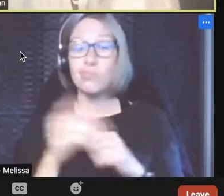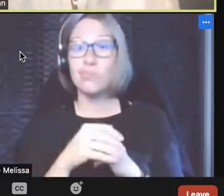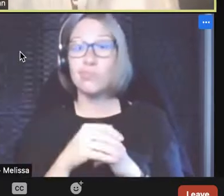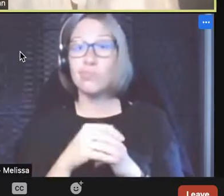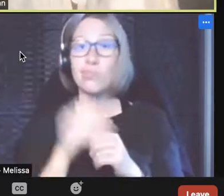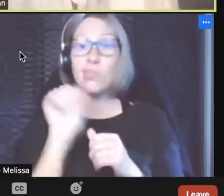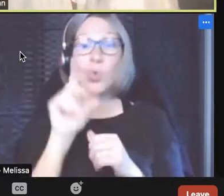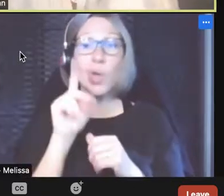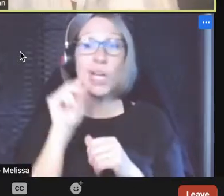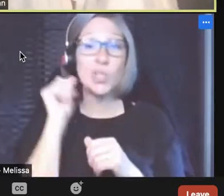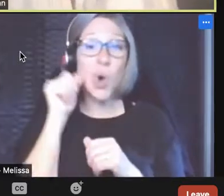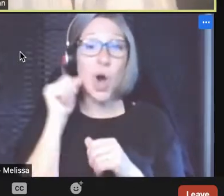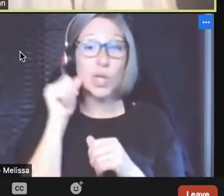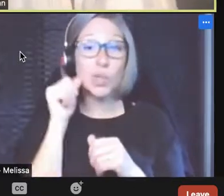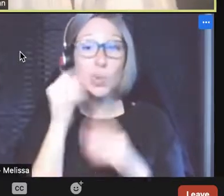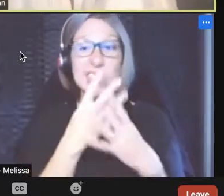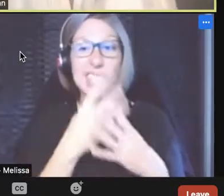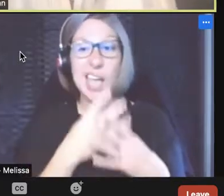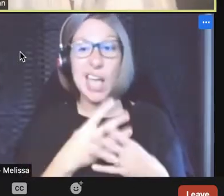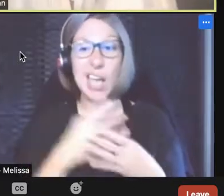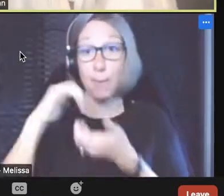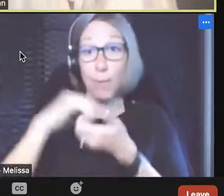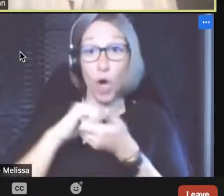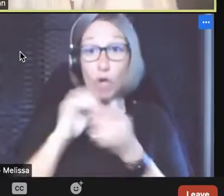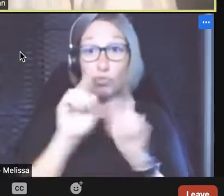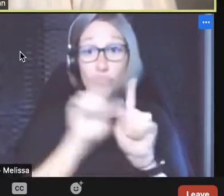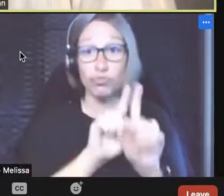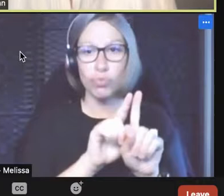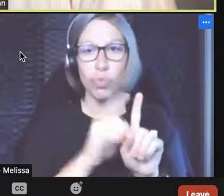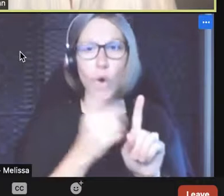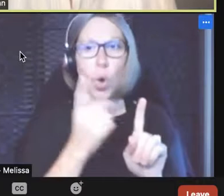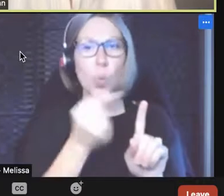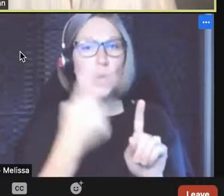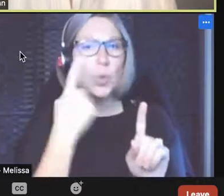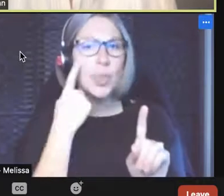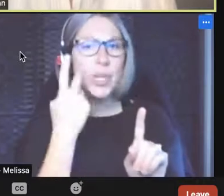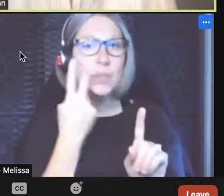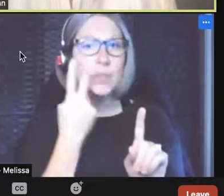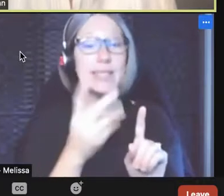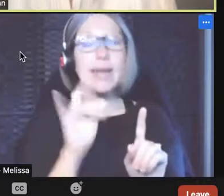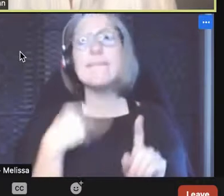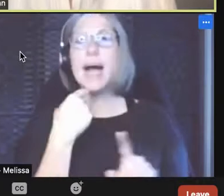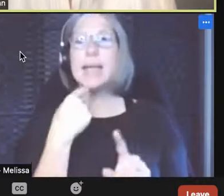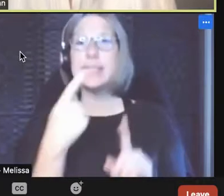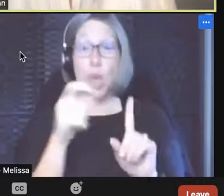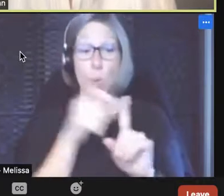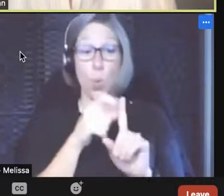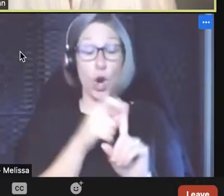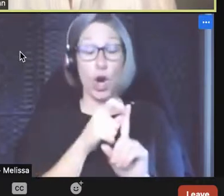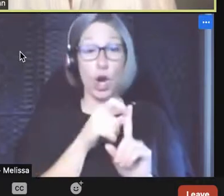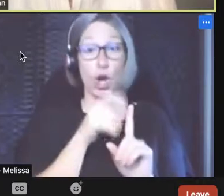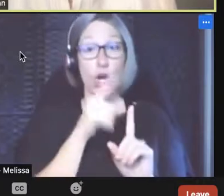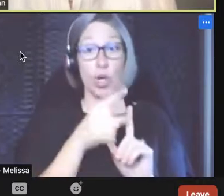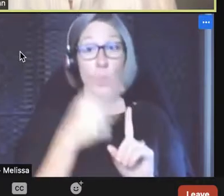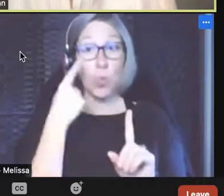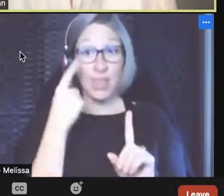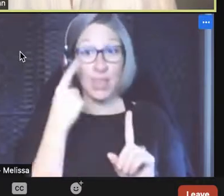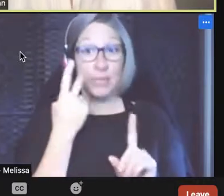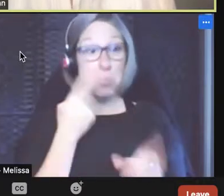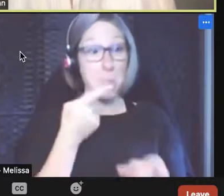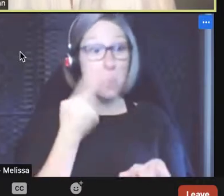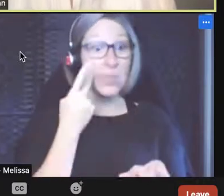auditory scanning, partner assisted. So what do you think you see here? If I say a word and you think it's the one you see, let me